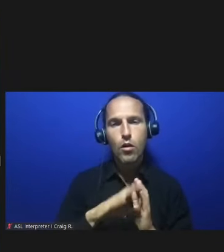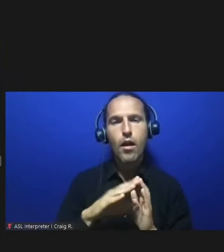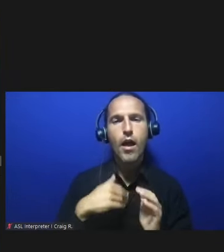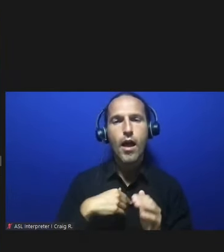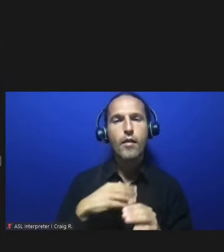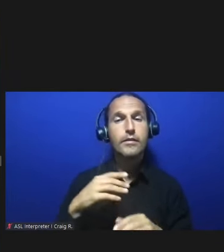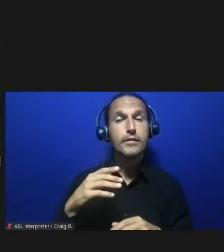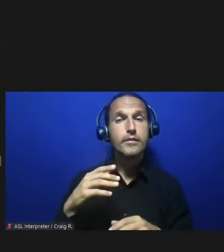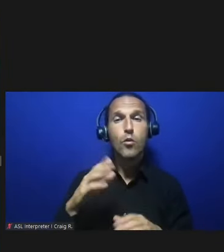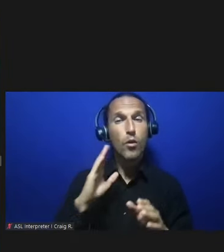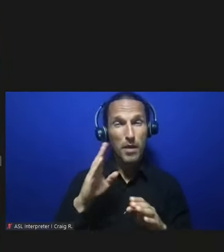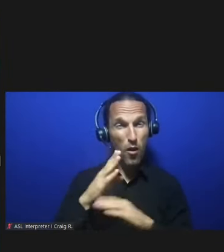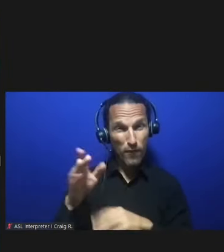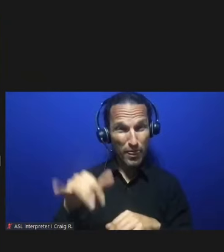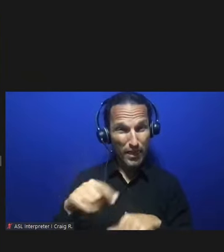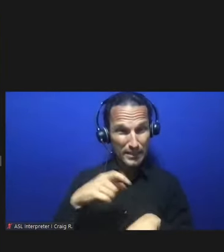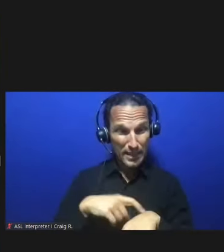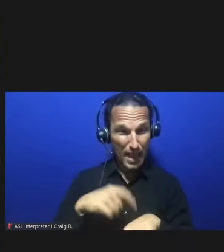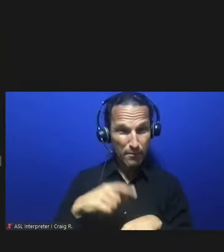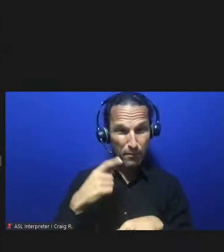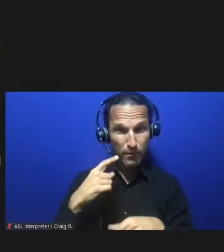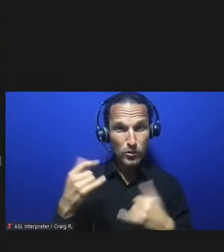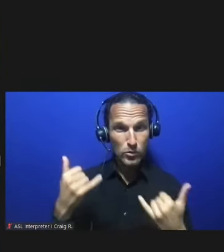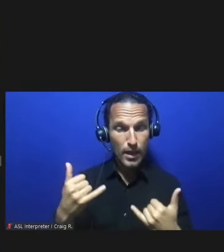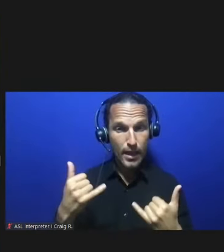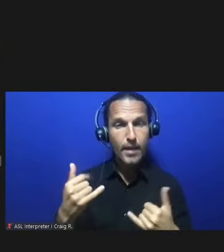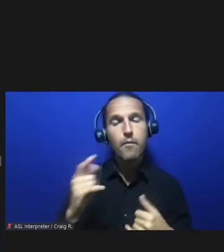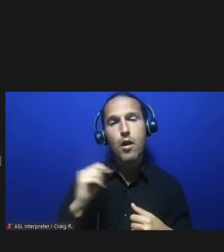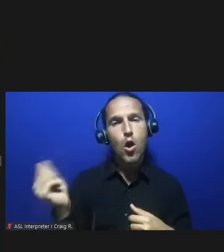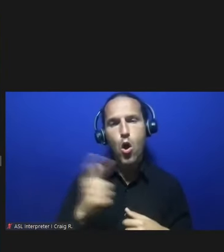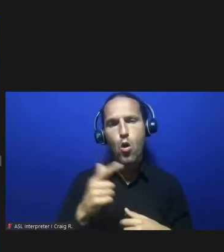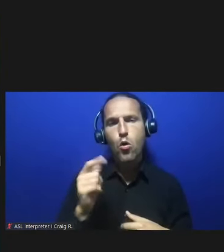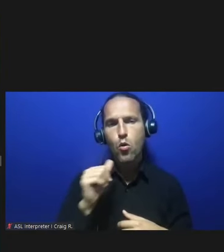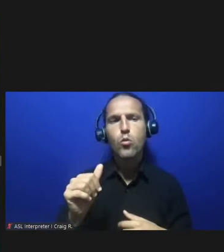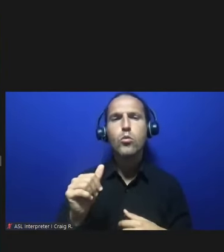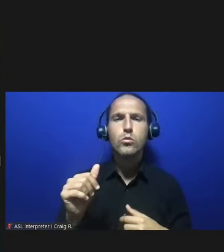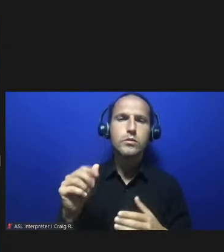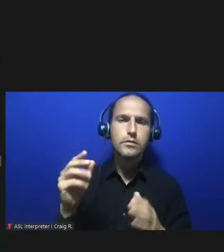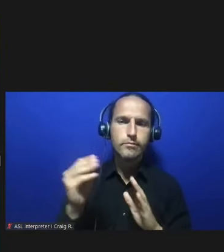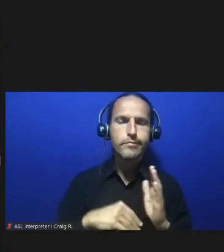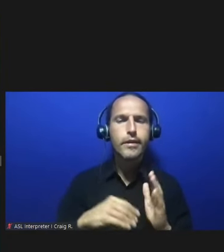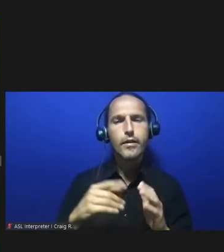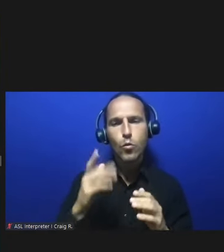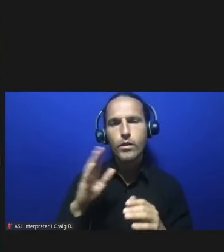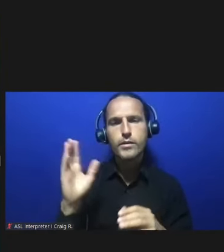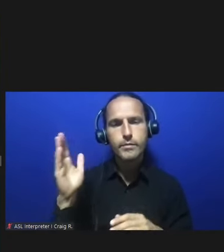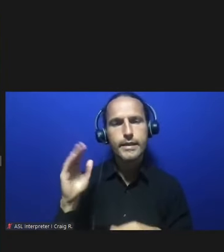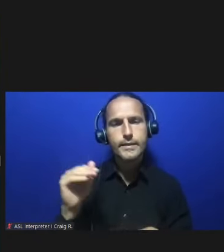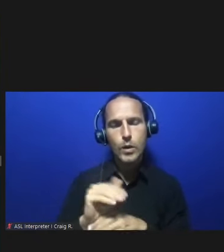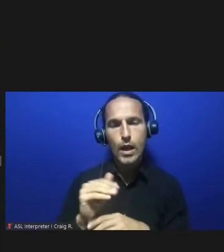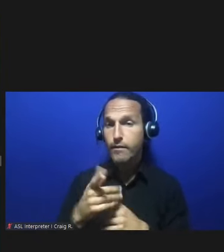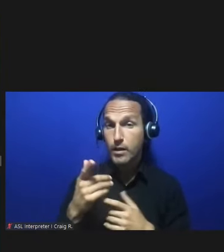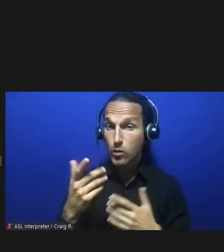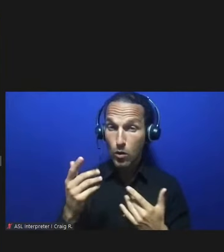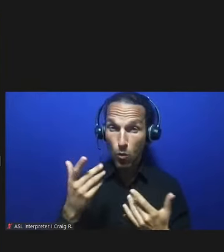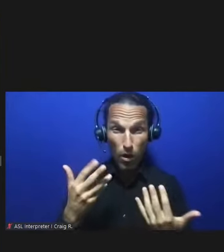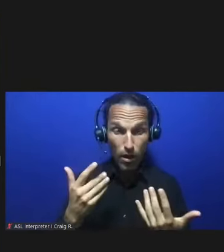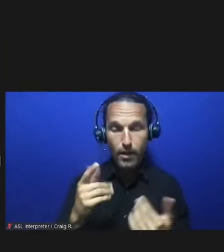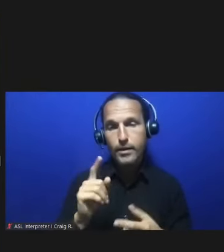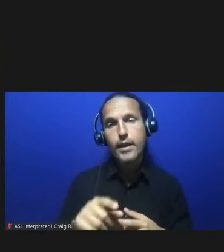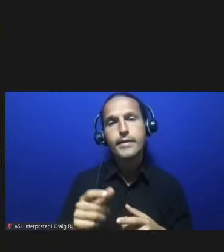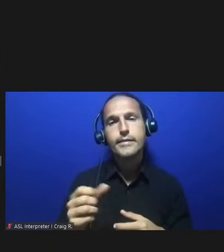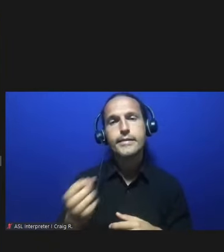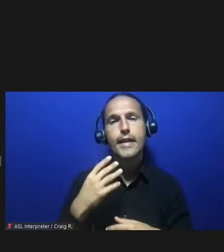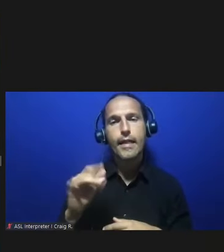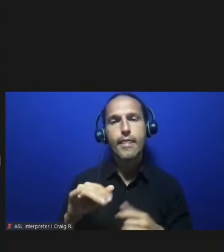scheduled time this evening, but everyone who signed up will be called to speak today. If you do not want to wait to be called, you may send us